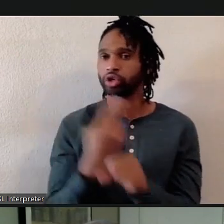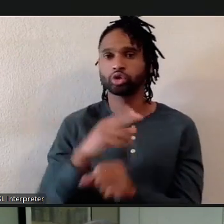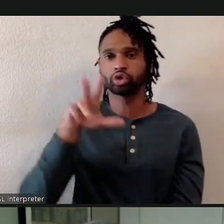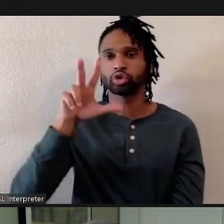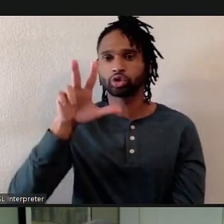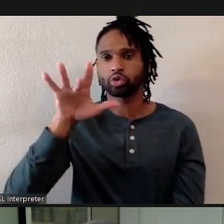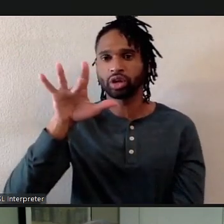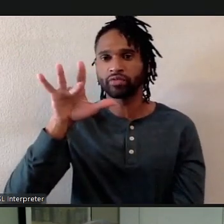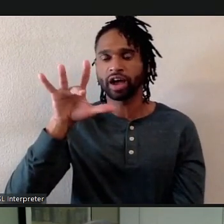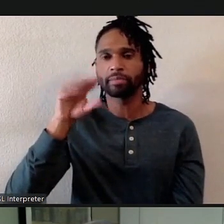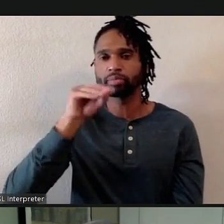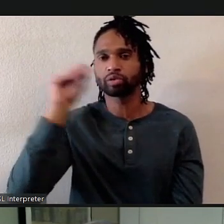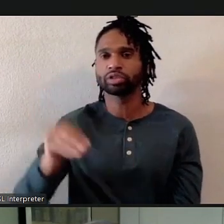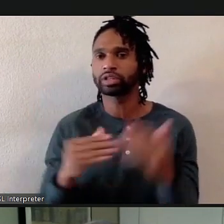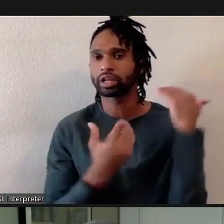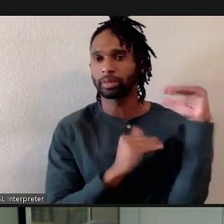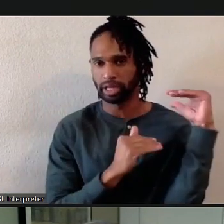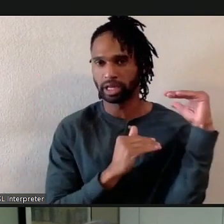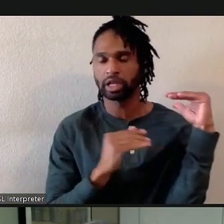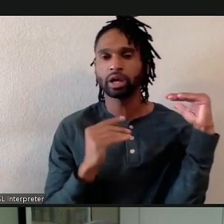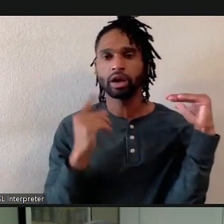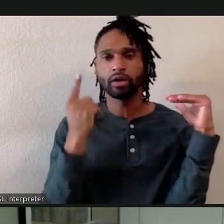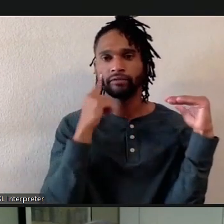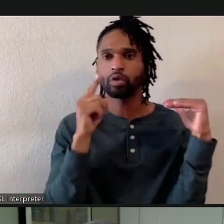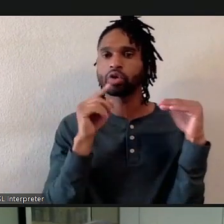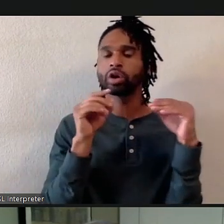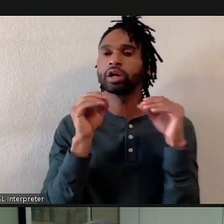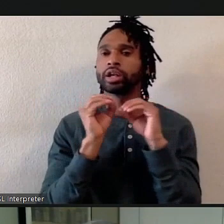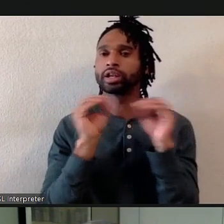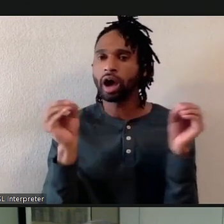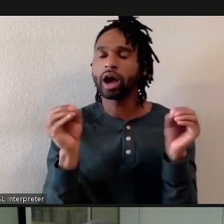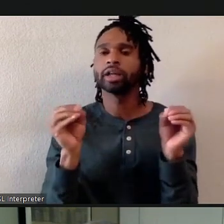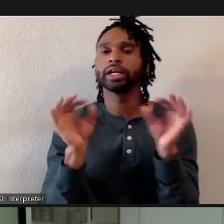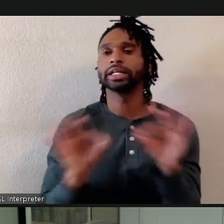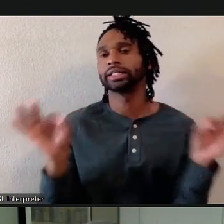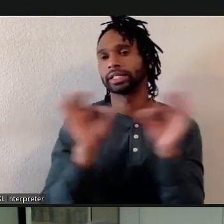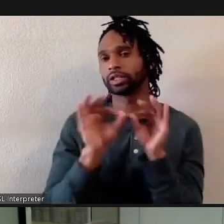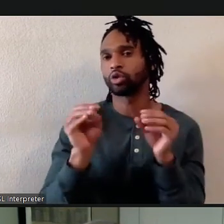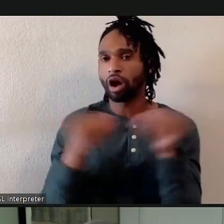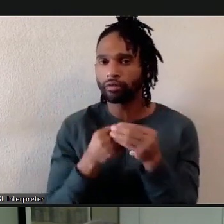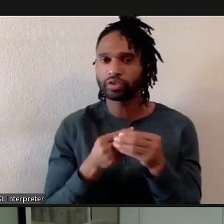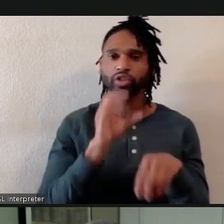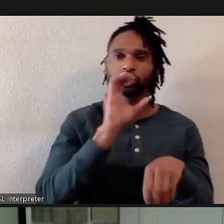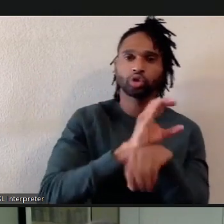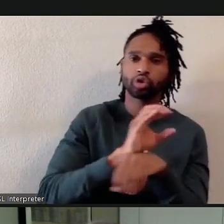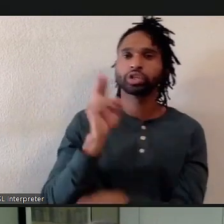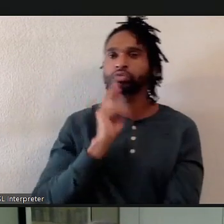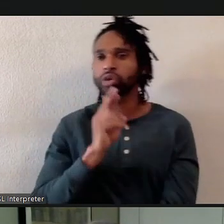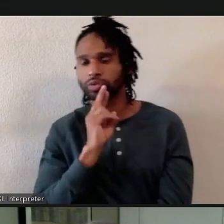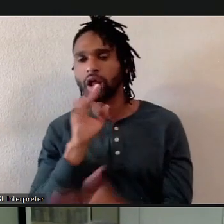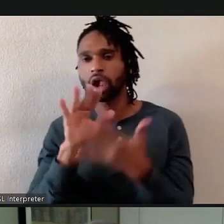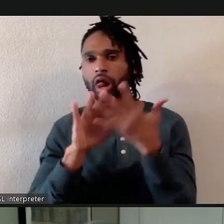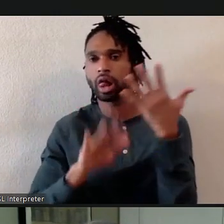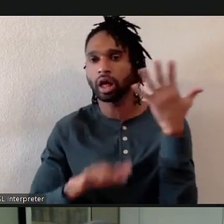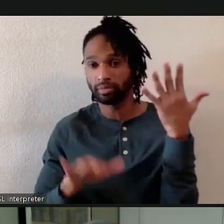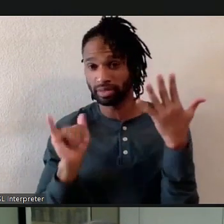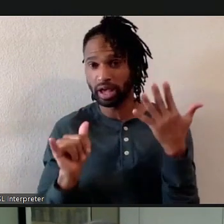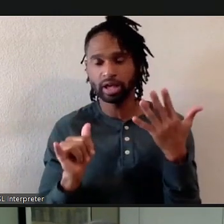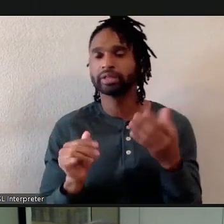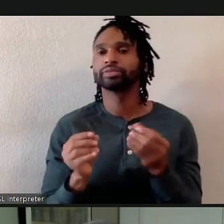of the capacity for non-essential offices, churches, restaurants, and so on, there's nothing